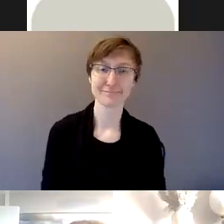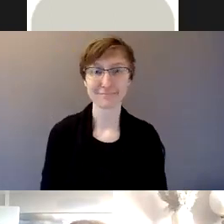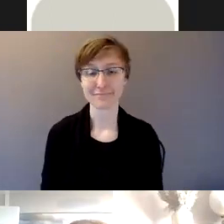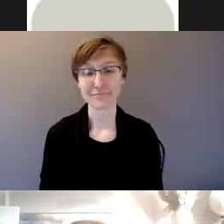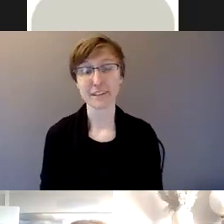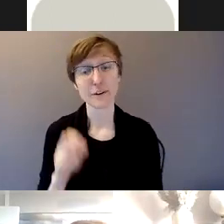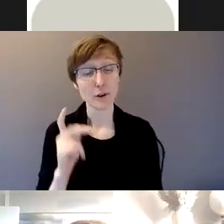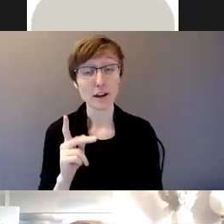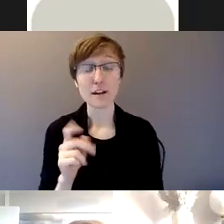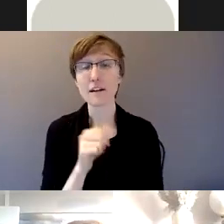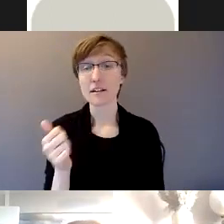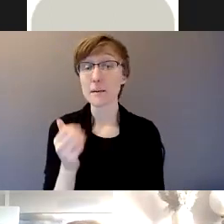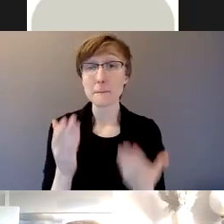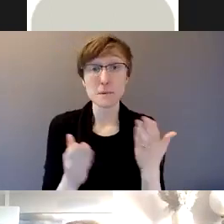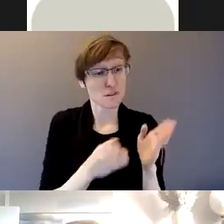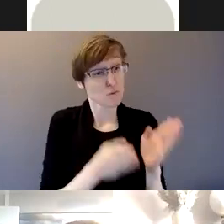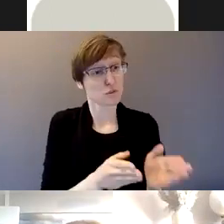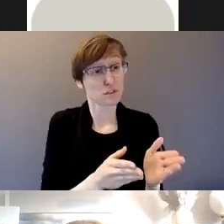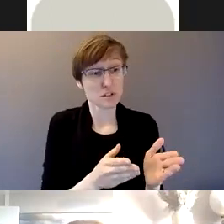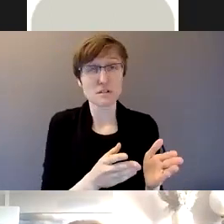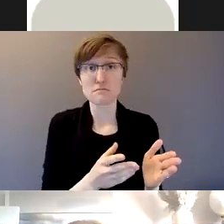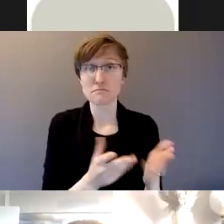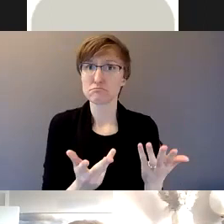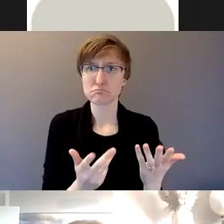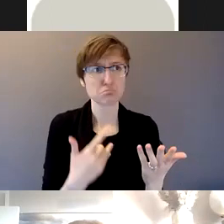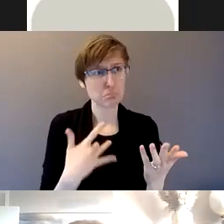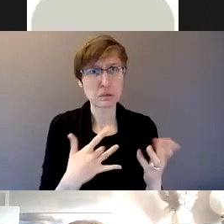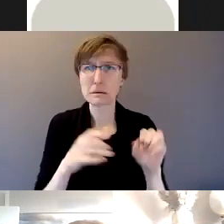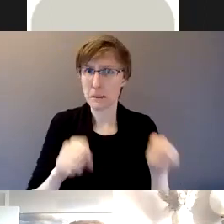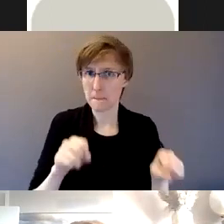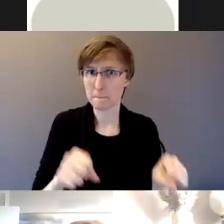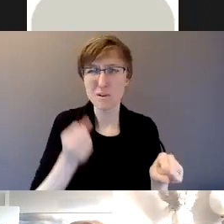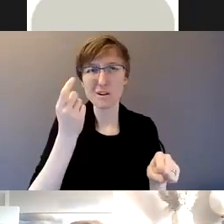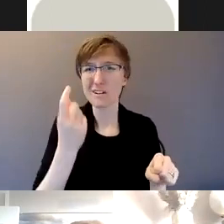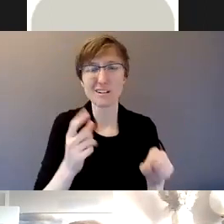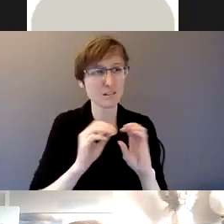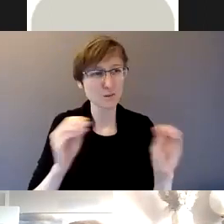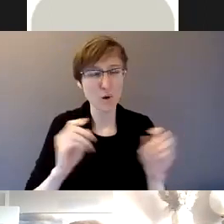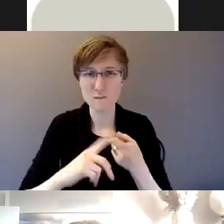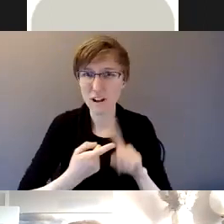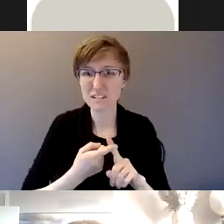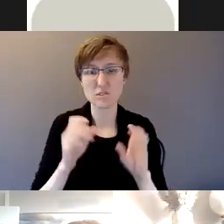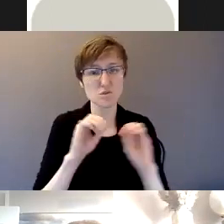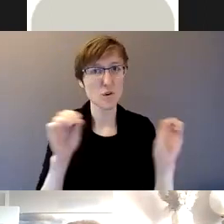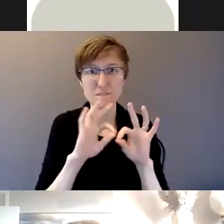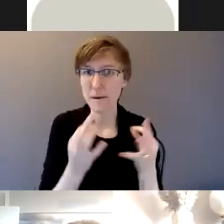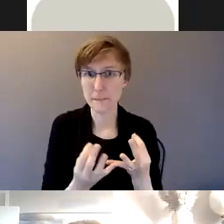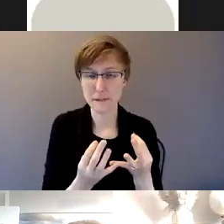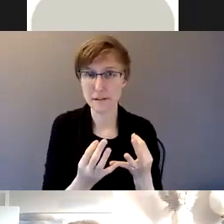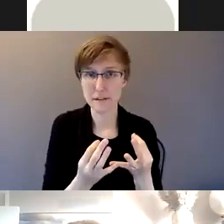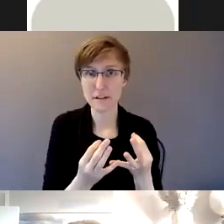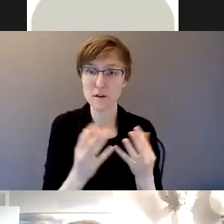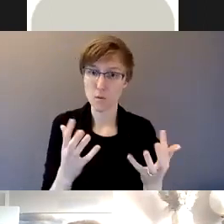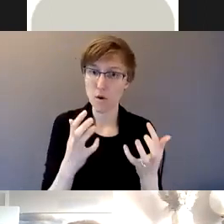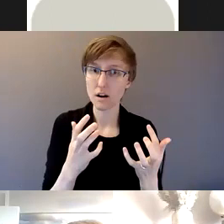is quite capable, but does not have any friends, any family around them, and would like to use the